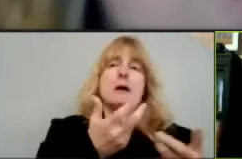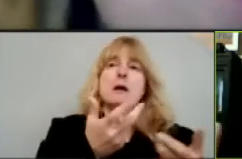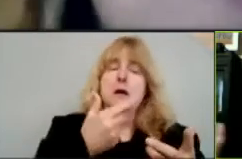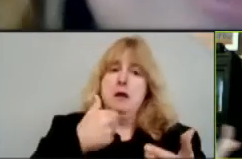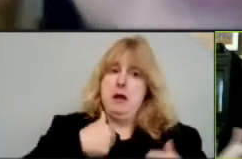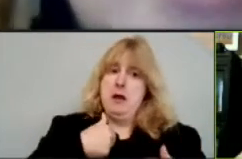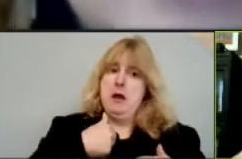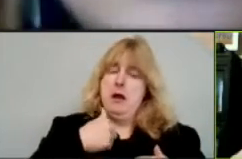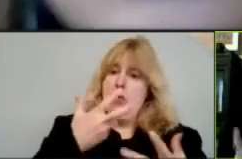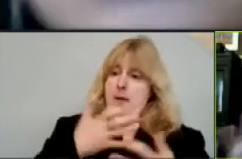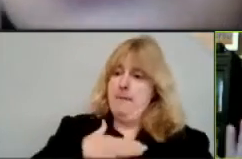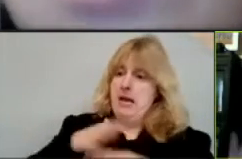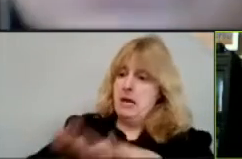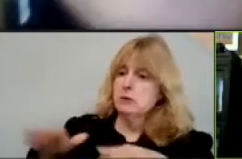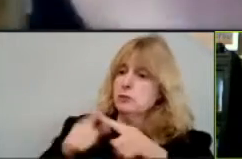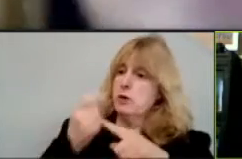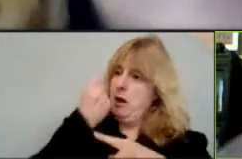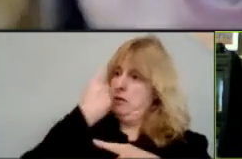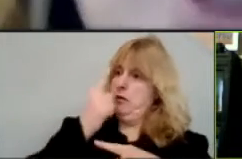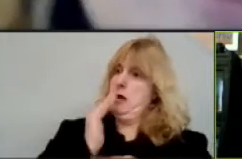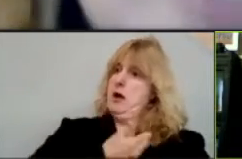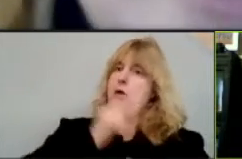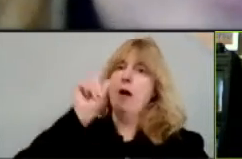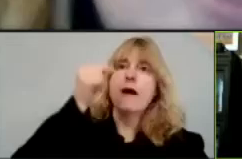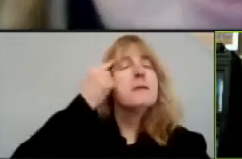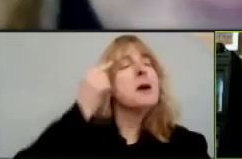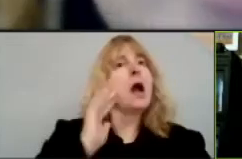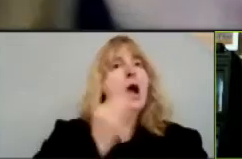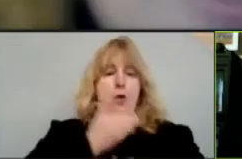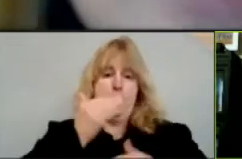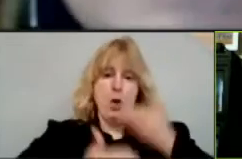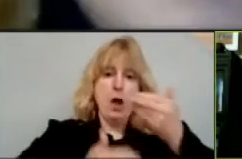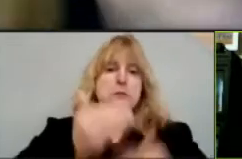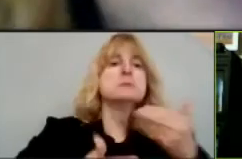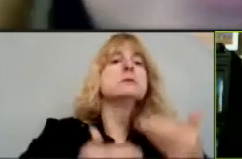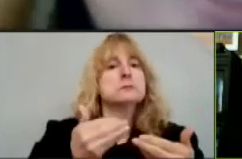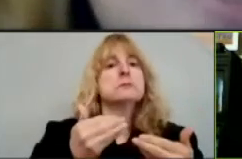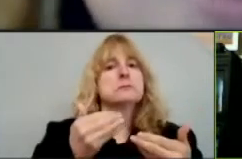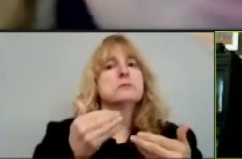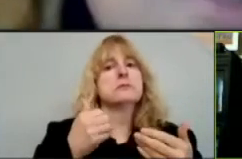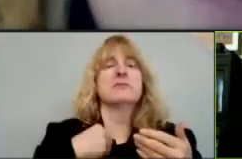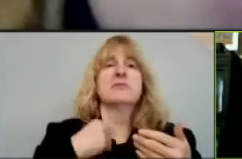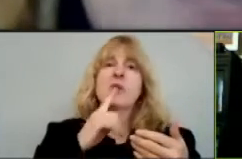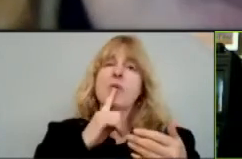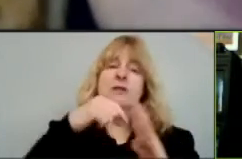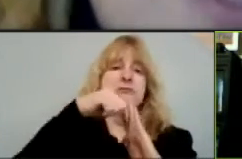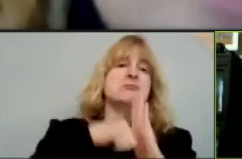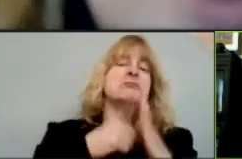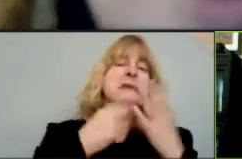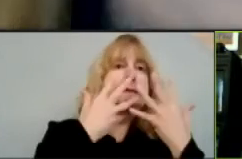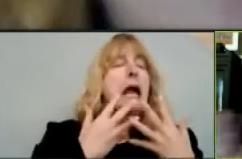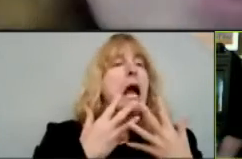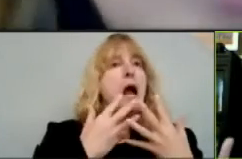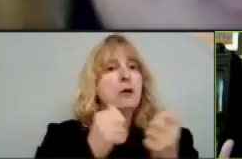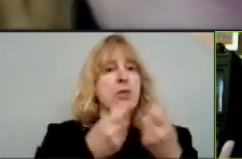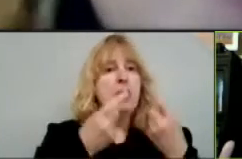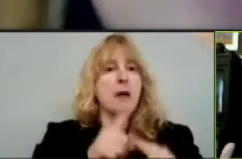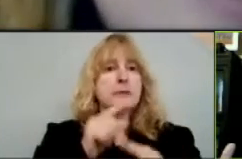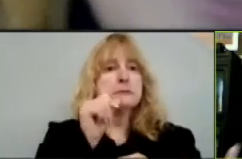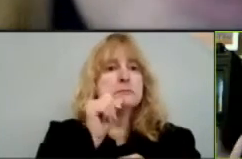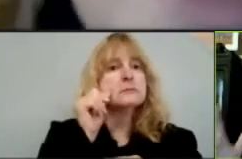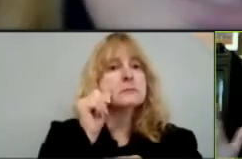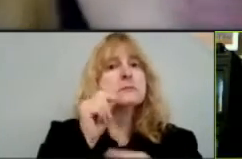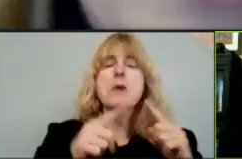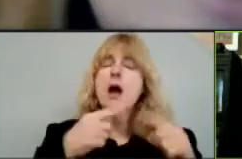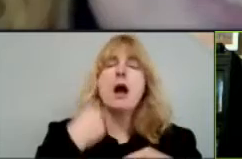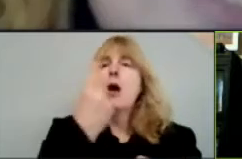our government? And so I say all that to say I am deeply saddened about what happened, but always